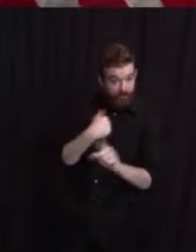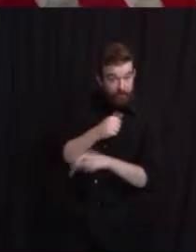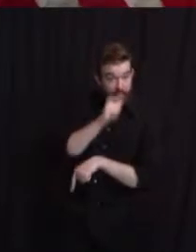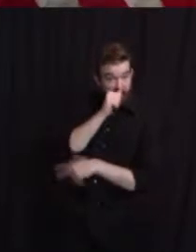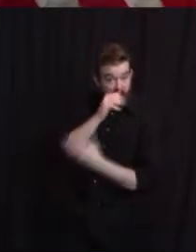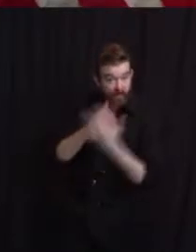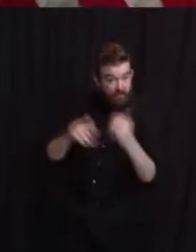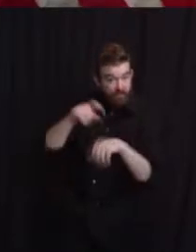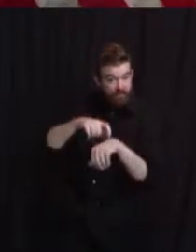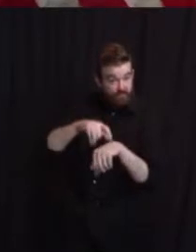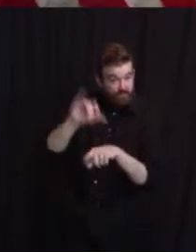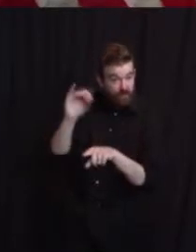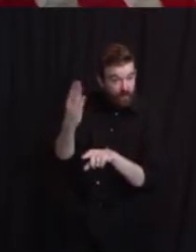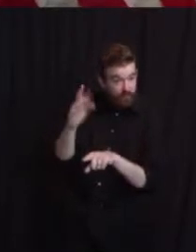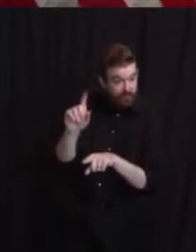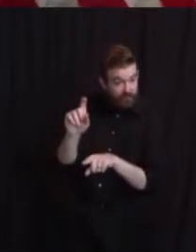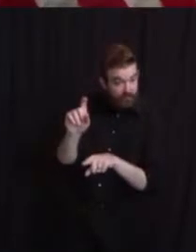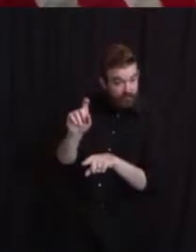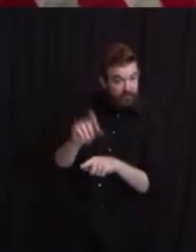say,